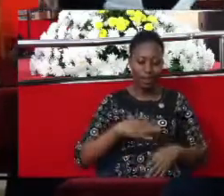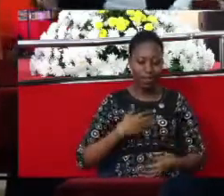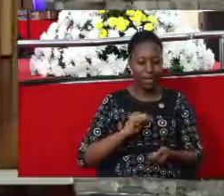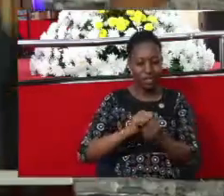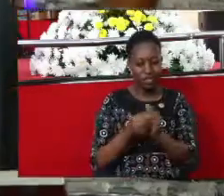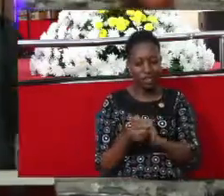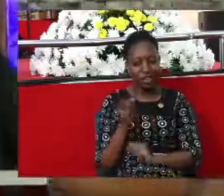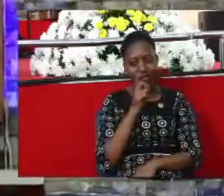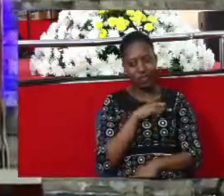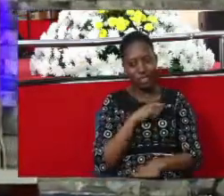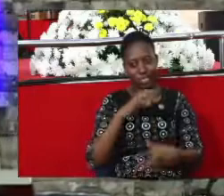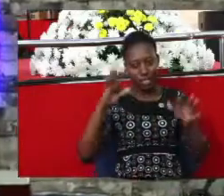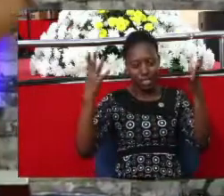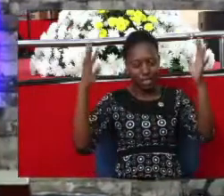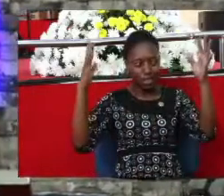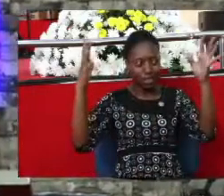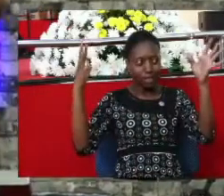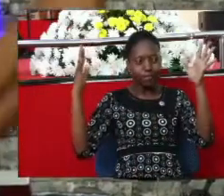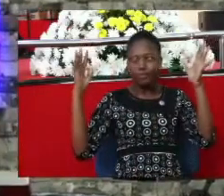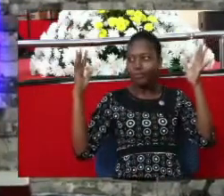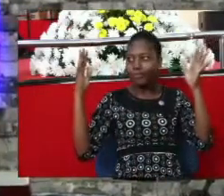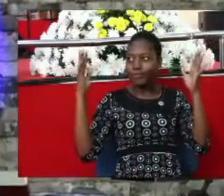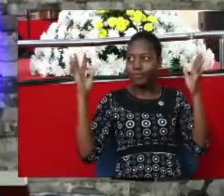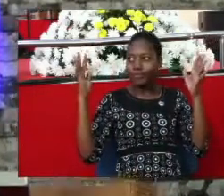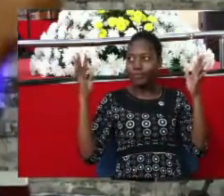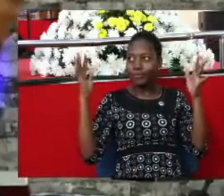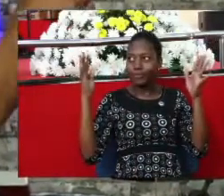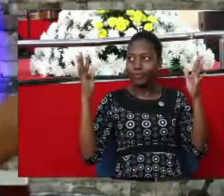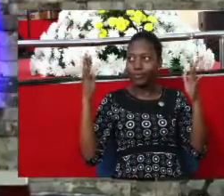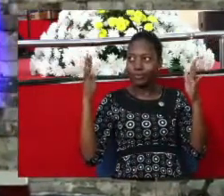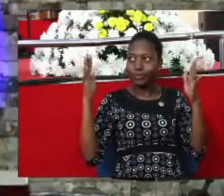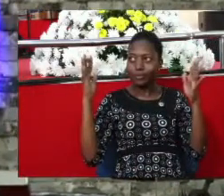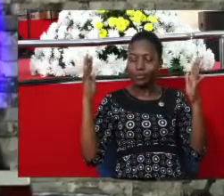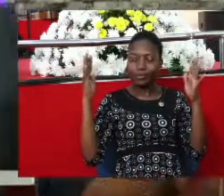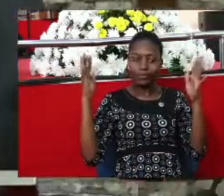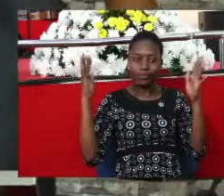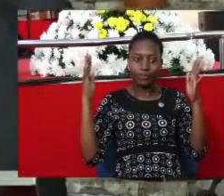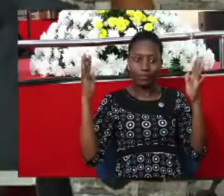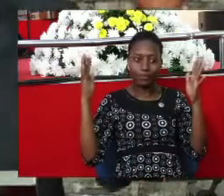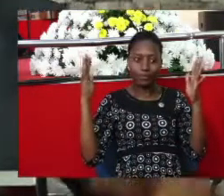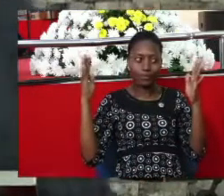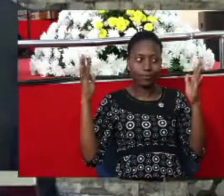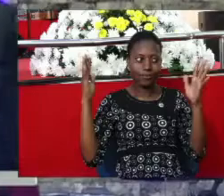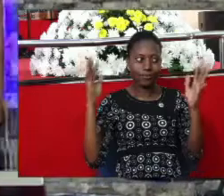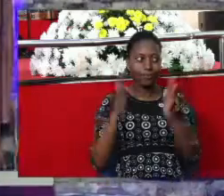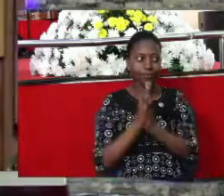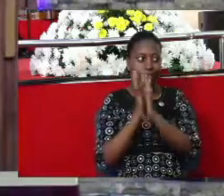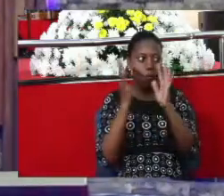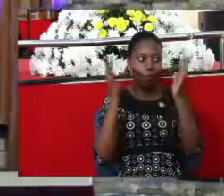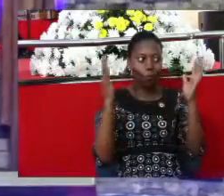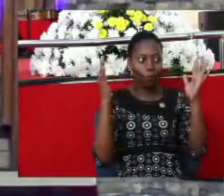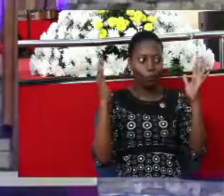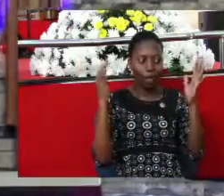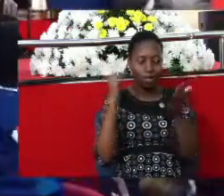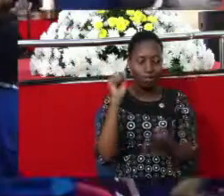changing. Your life is changing. My life is changing. My ministry is changing. My family is changing.